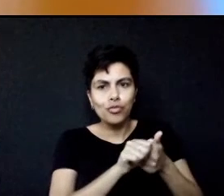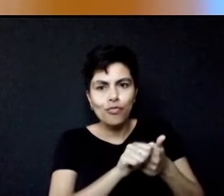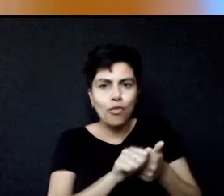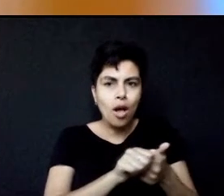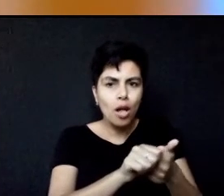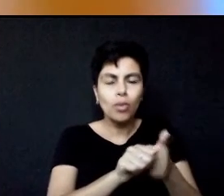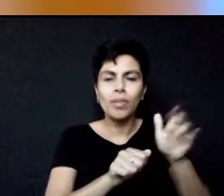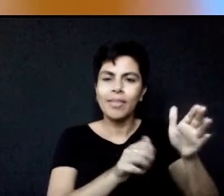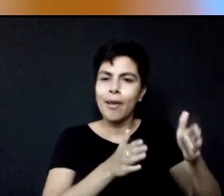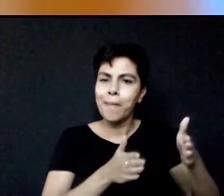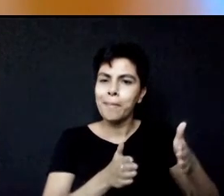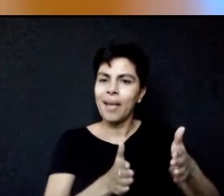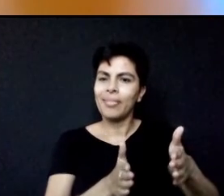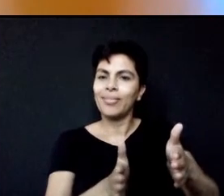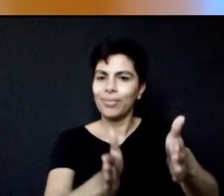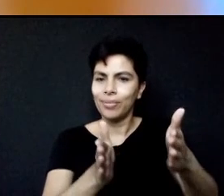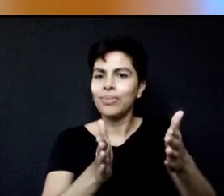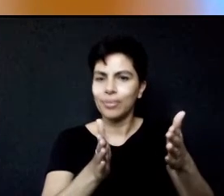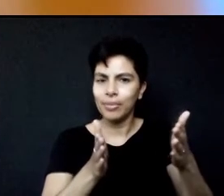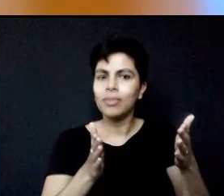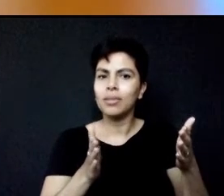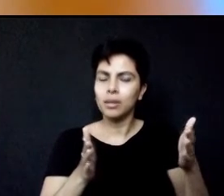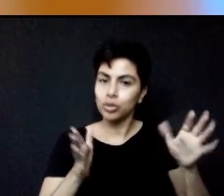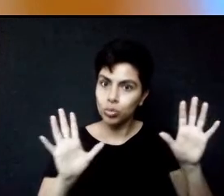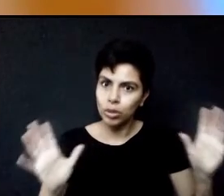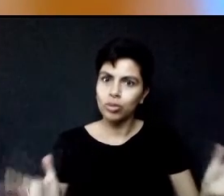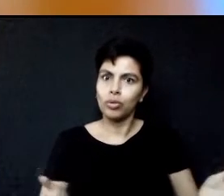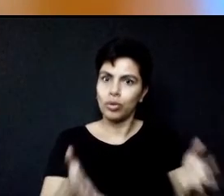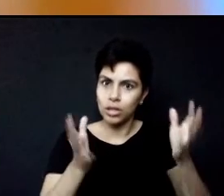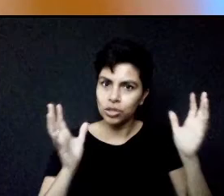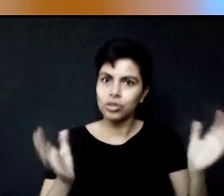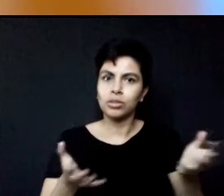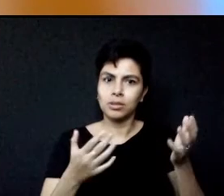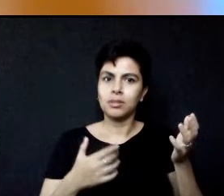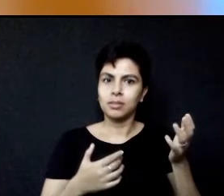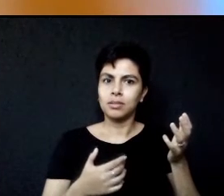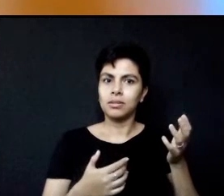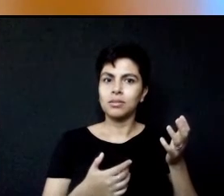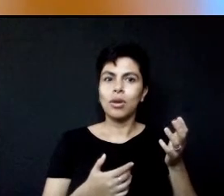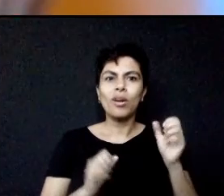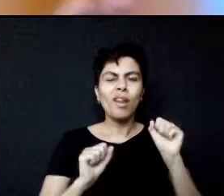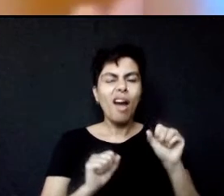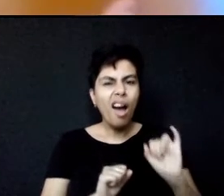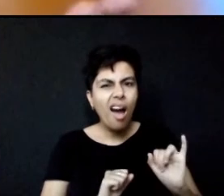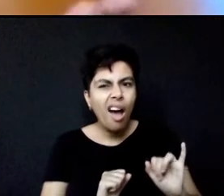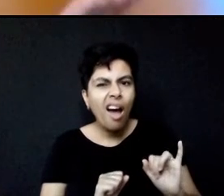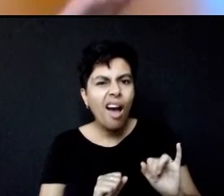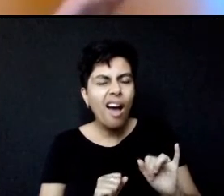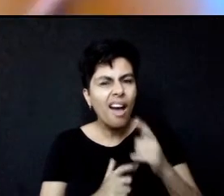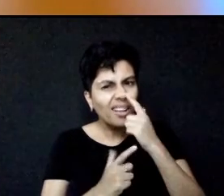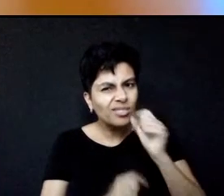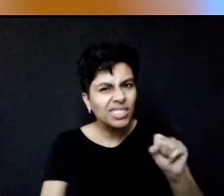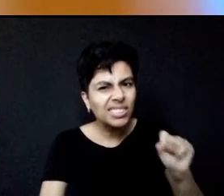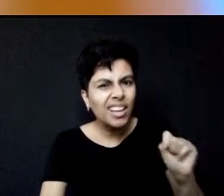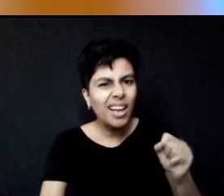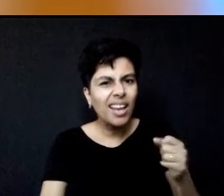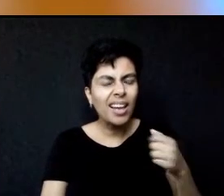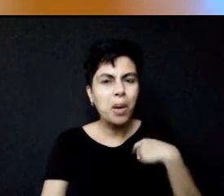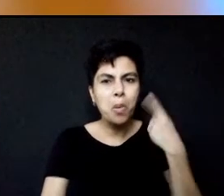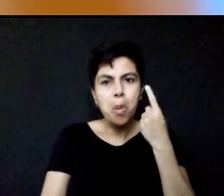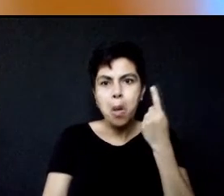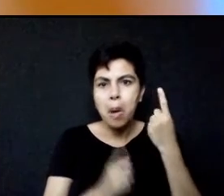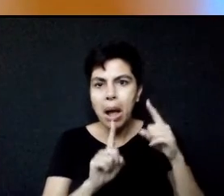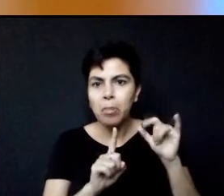following them on their pathway. To really encourage them. So I say like, oh, that is really interesting. Like, I wonder what would happen if we did